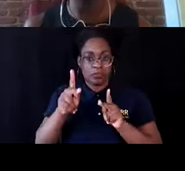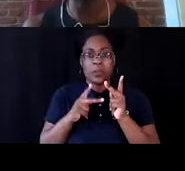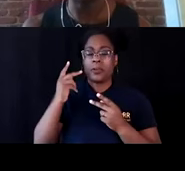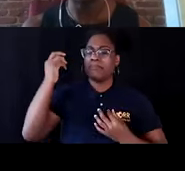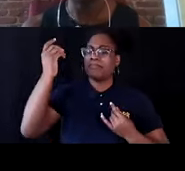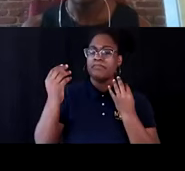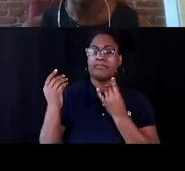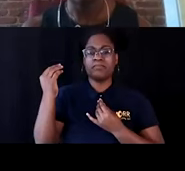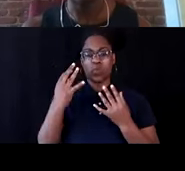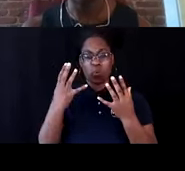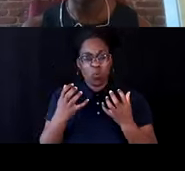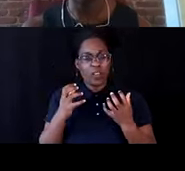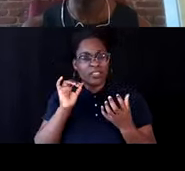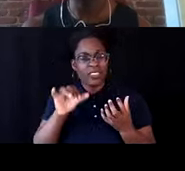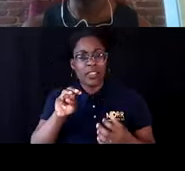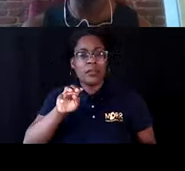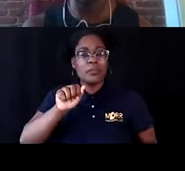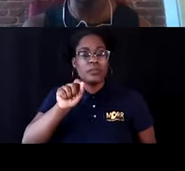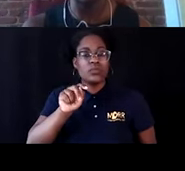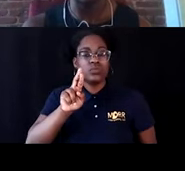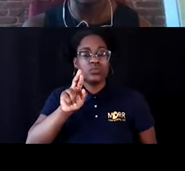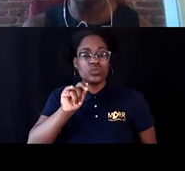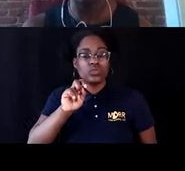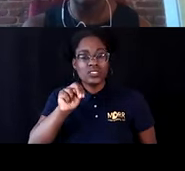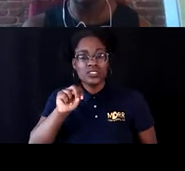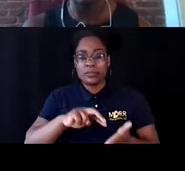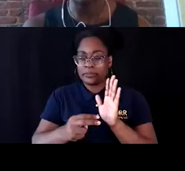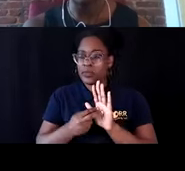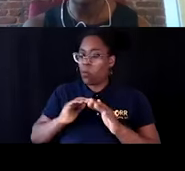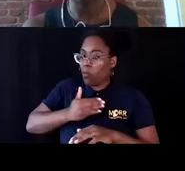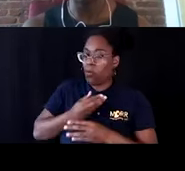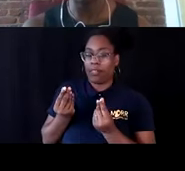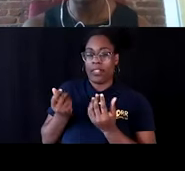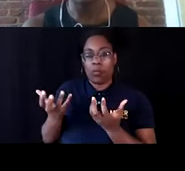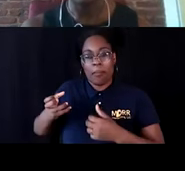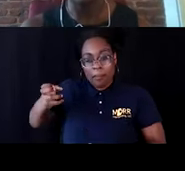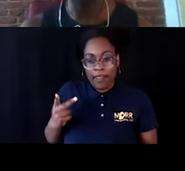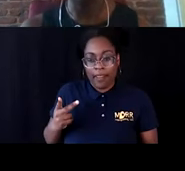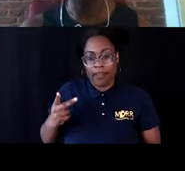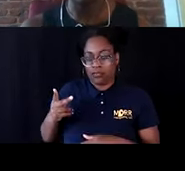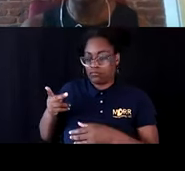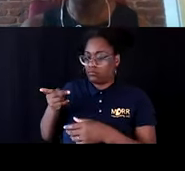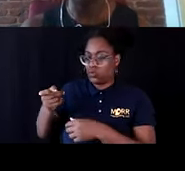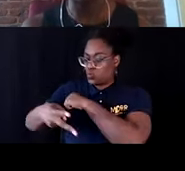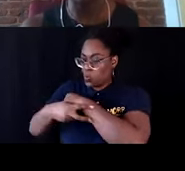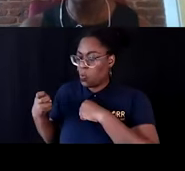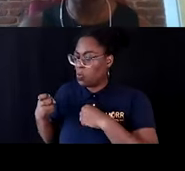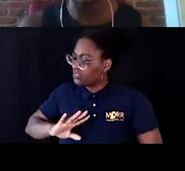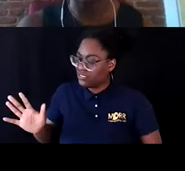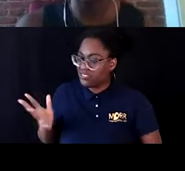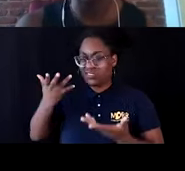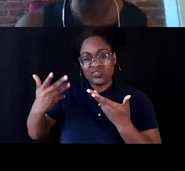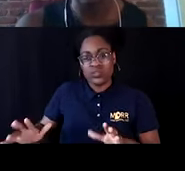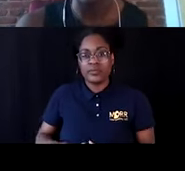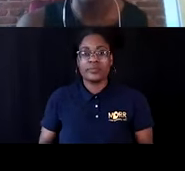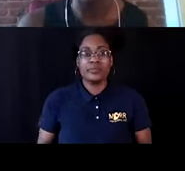a quotation from another Indigenous person on the African continent, Bernadette Mutine, who's the director of Engender South